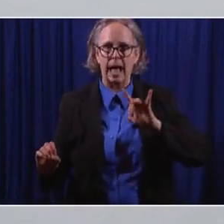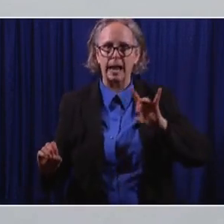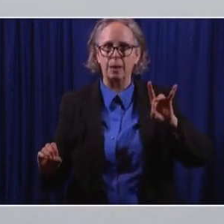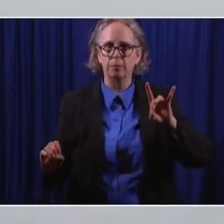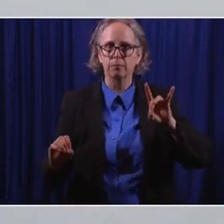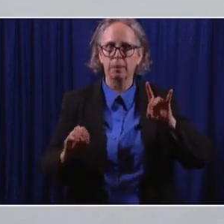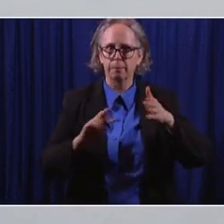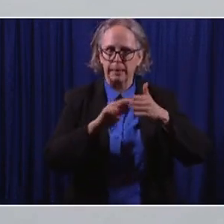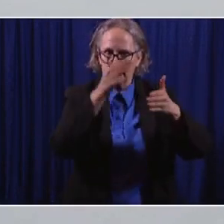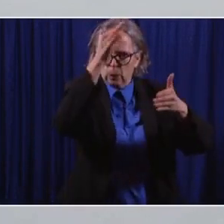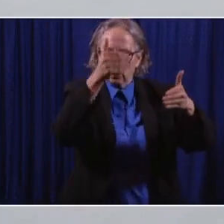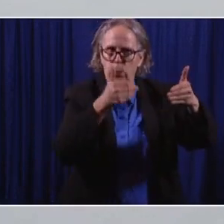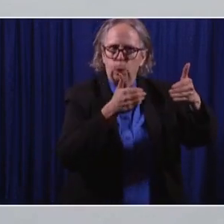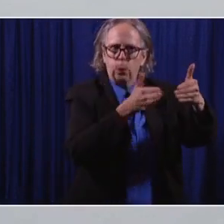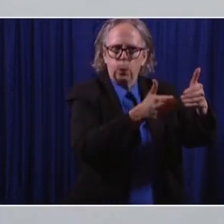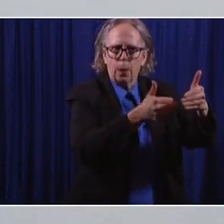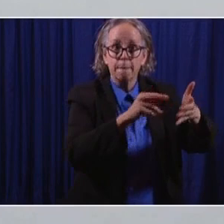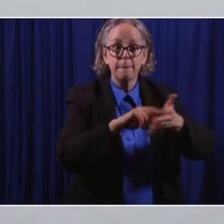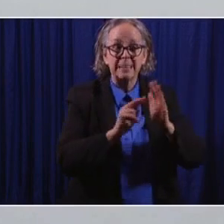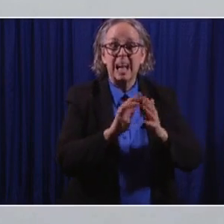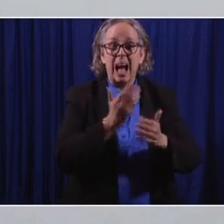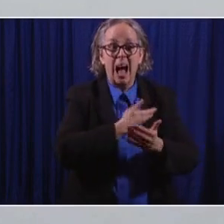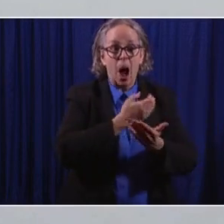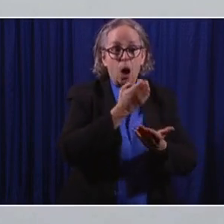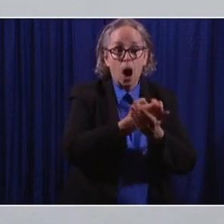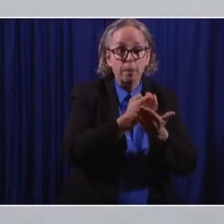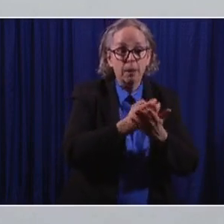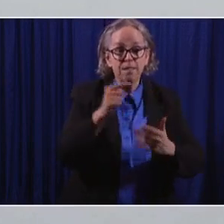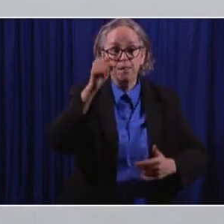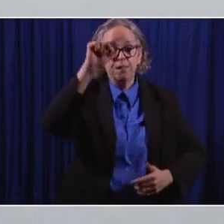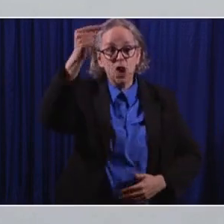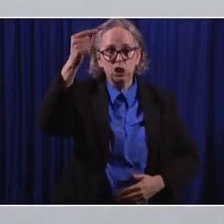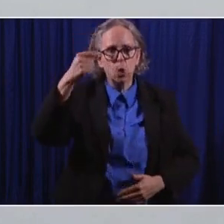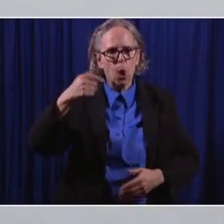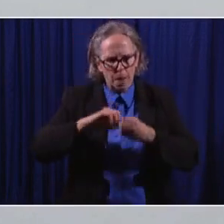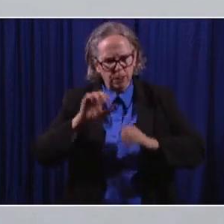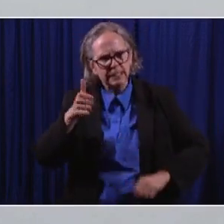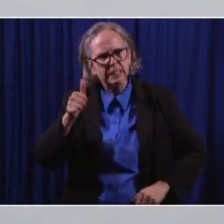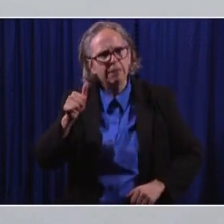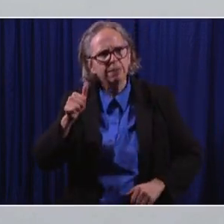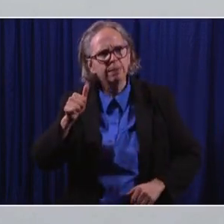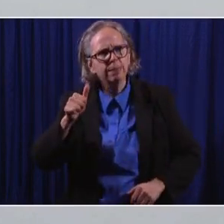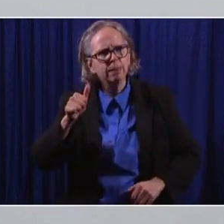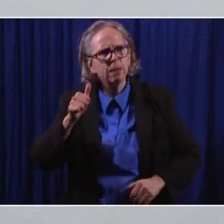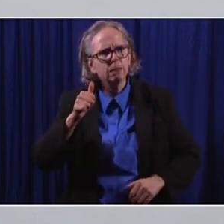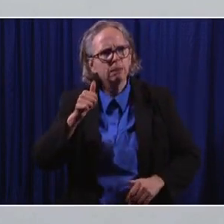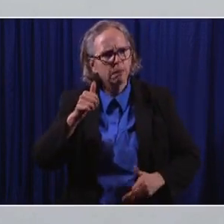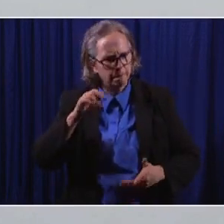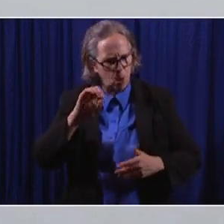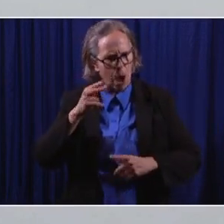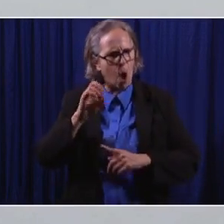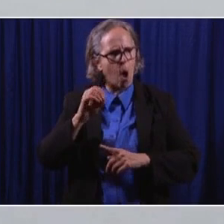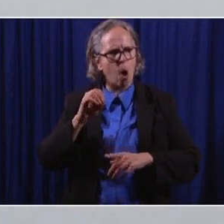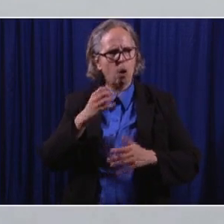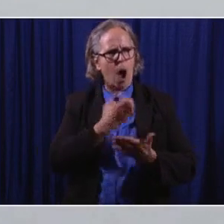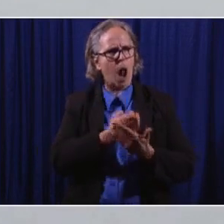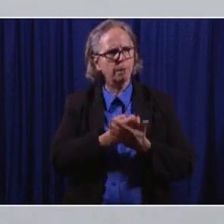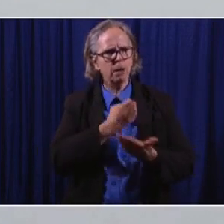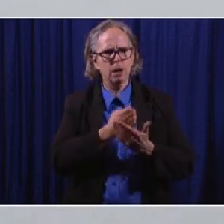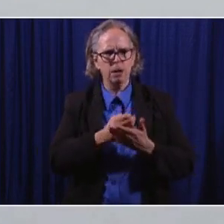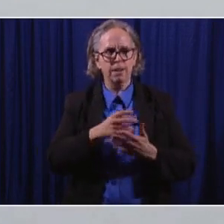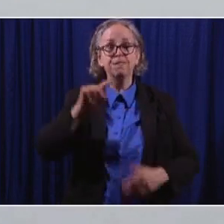ranked 10th in the country for the economic recovery. These were led by Maine at 96, North Dakota